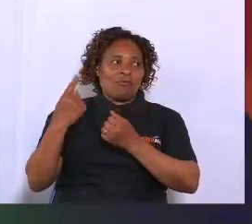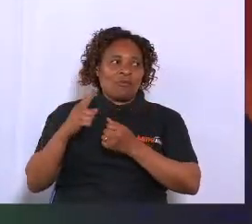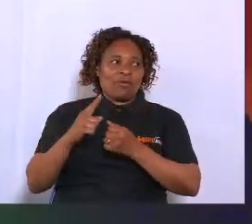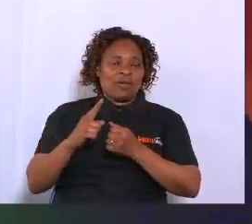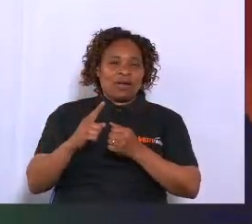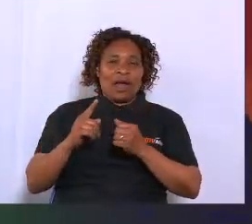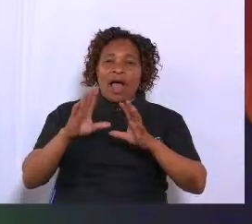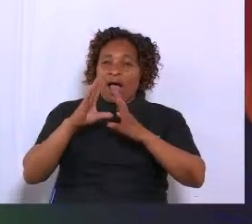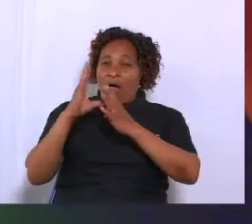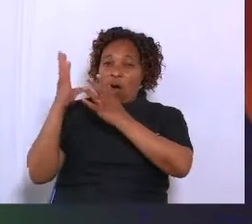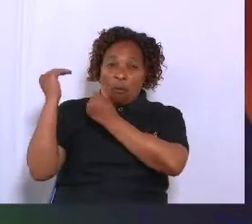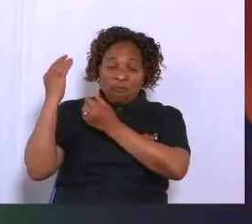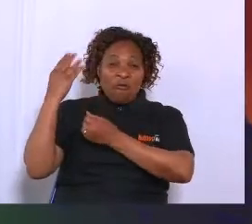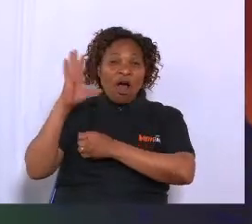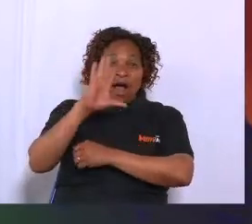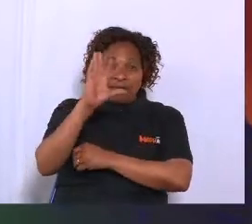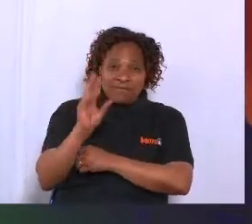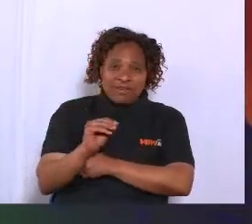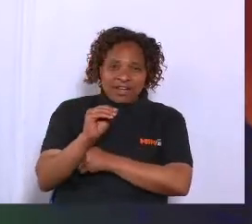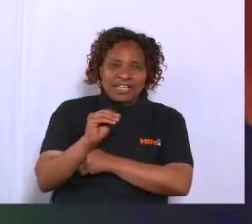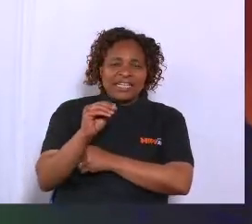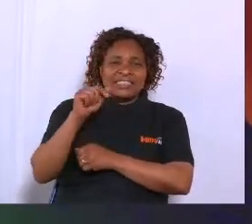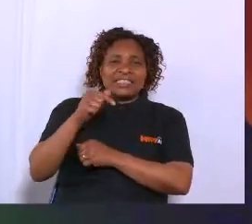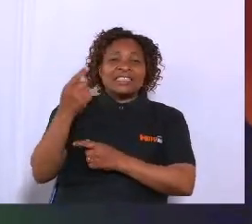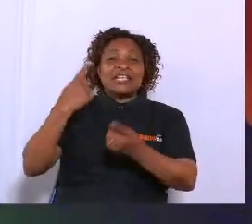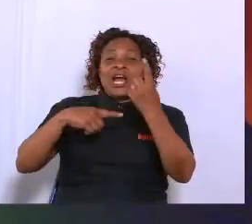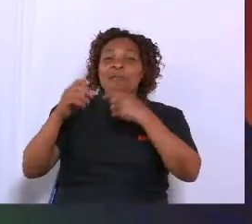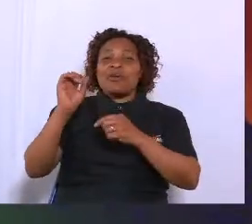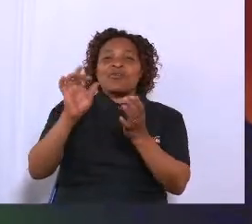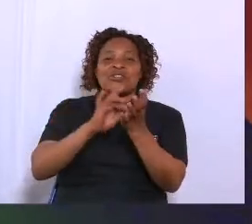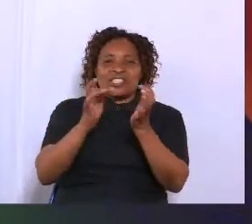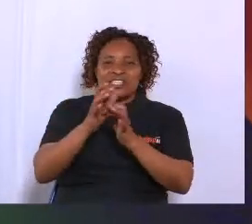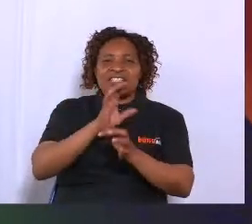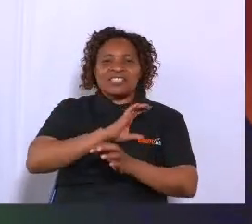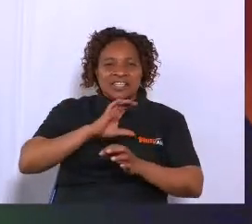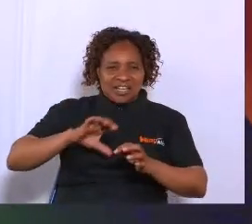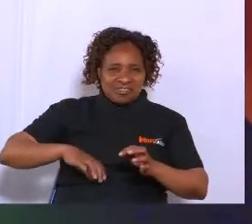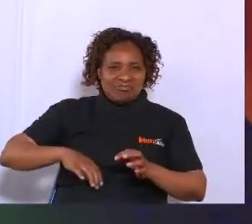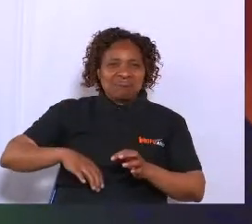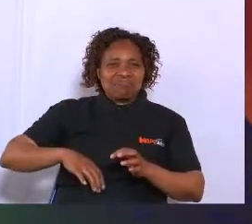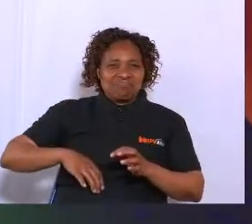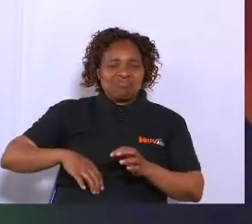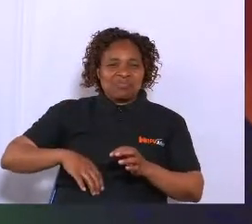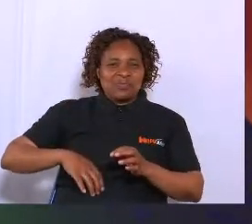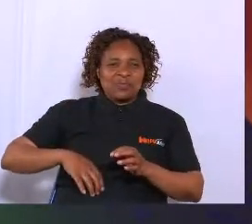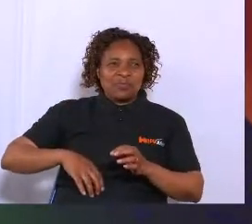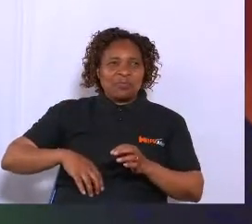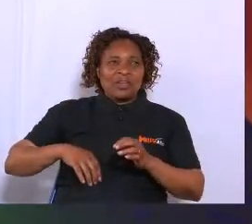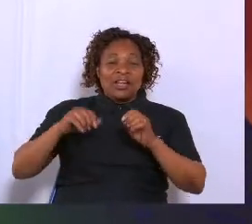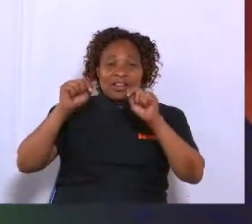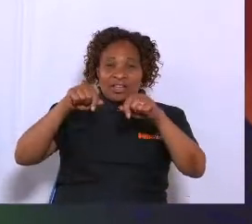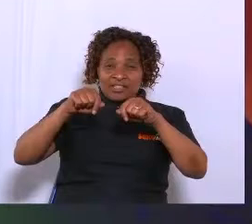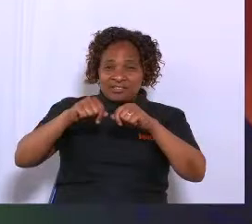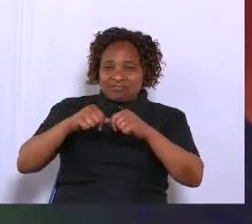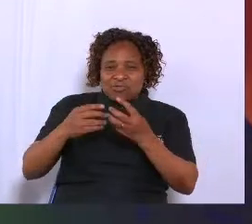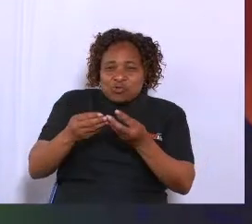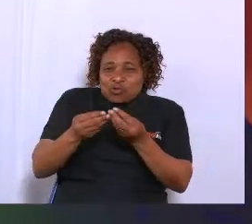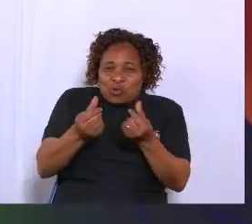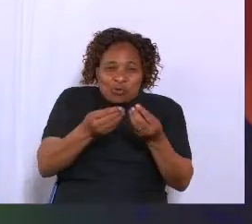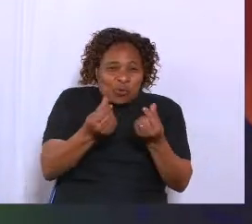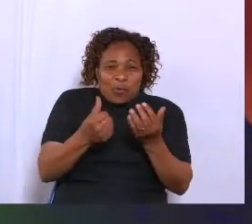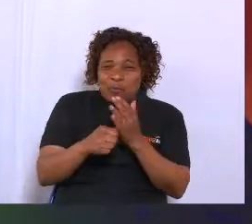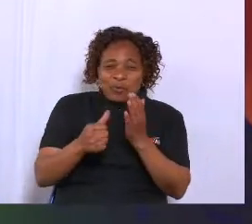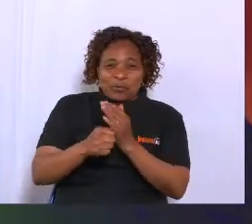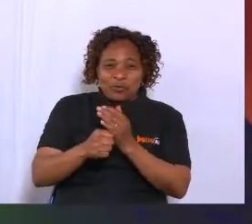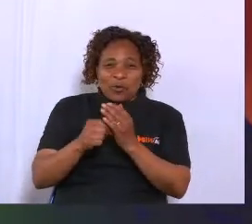greatest hope for Africa is the coming of Jesus Christ. He is the one that can solve the problems of